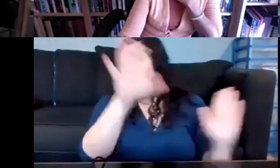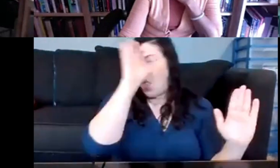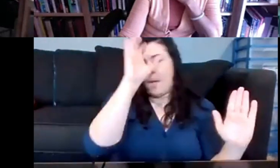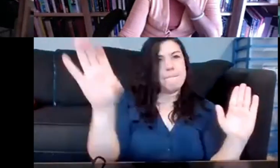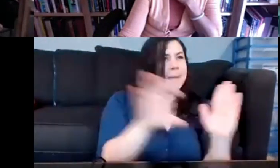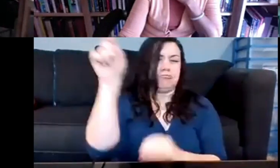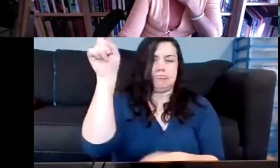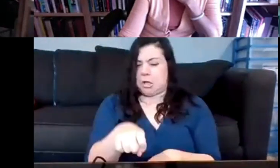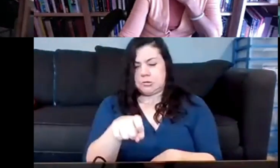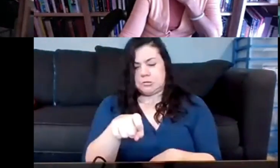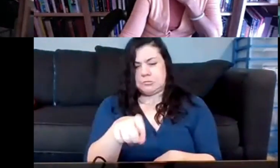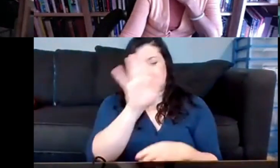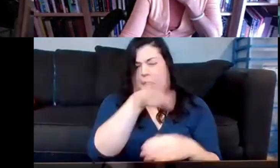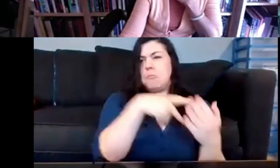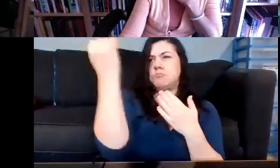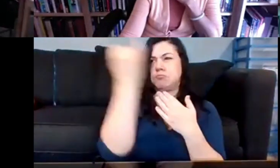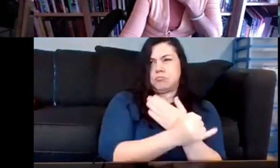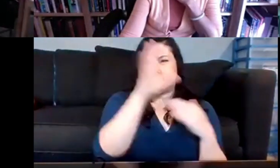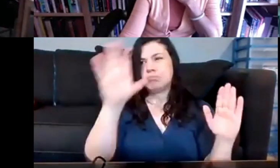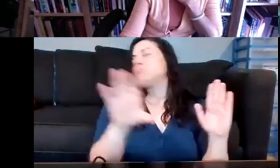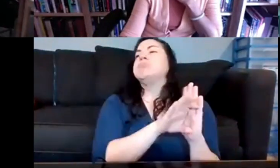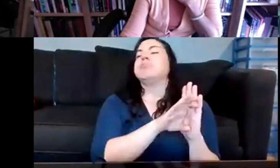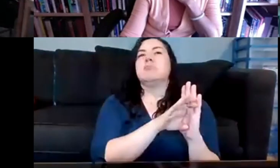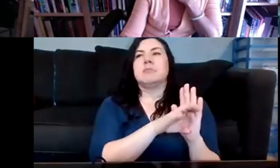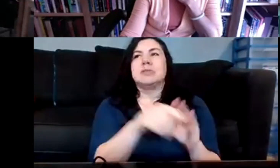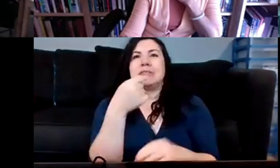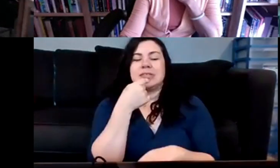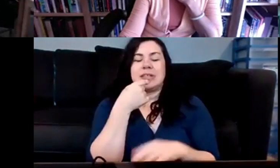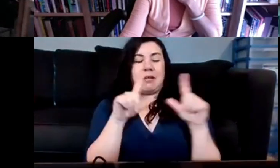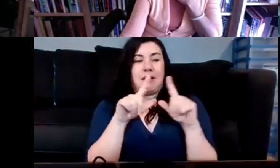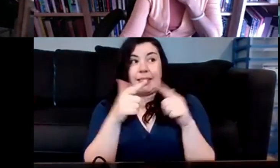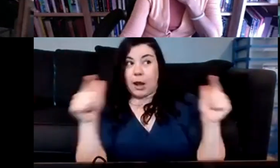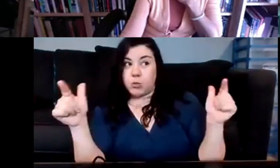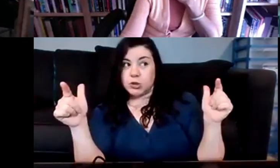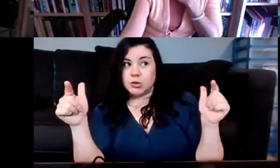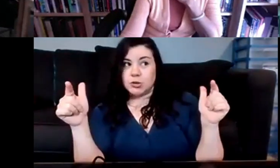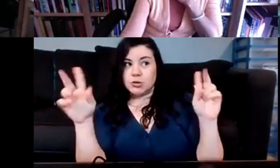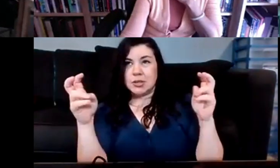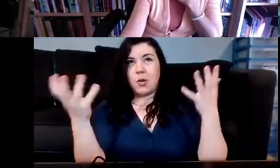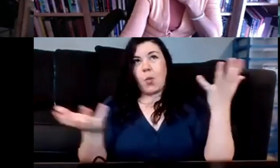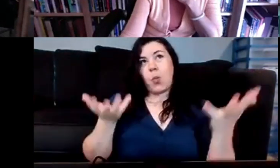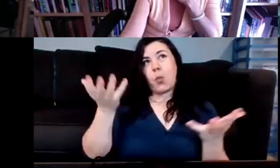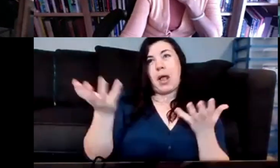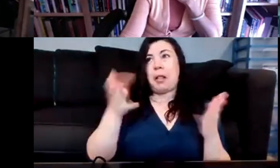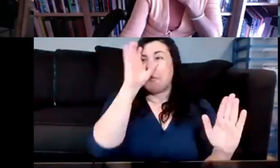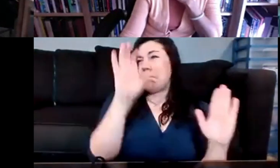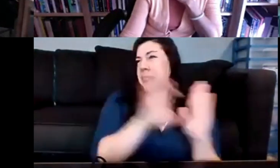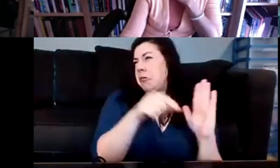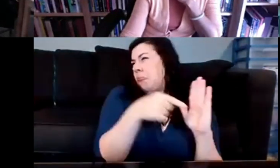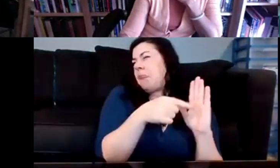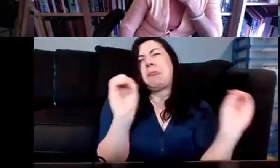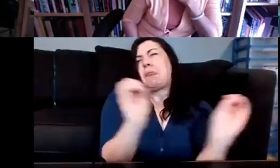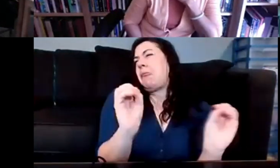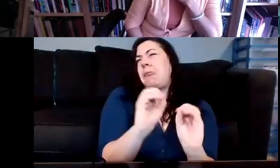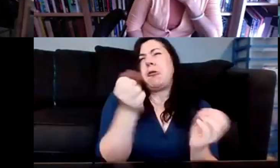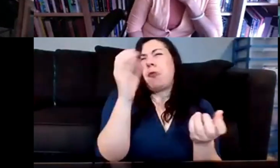And so even though this work is making a claim at language, it's almost like, well, there's no photo here, so the same kind of